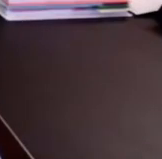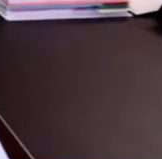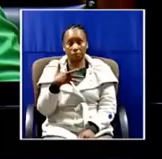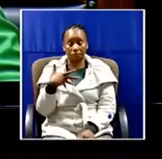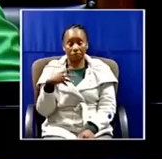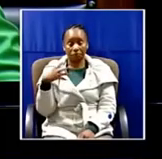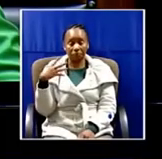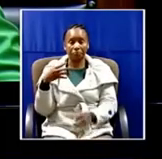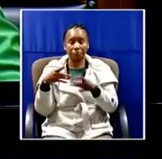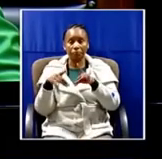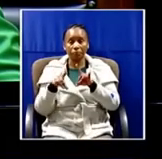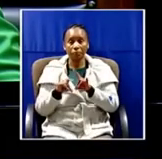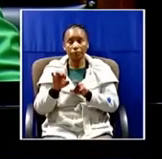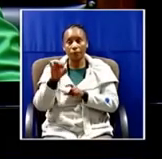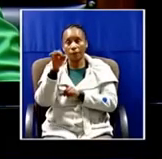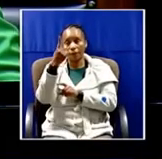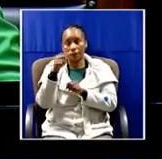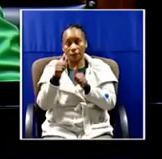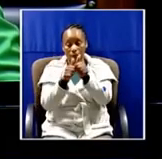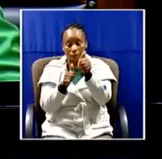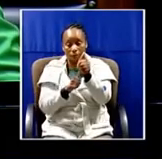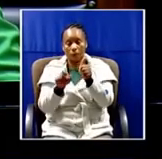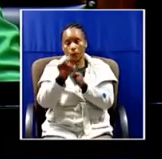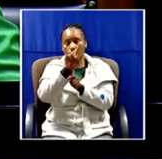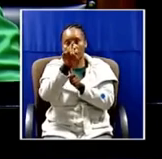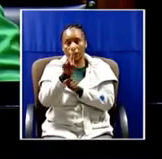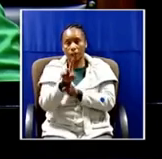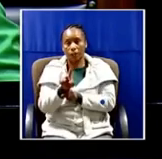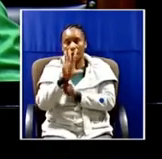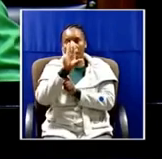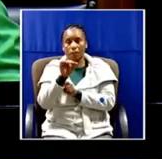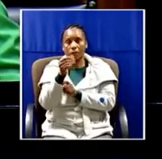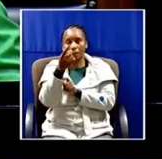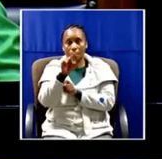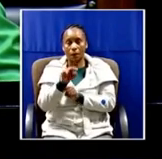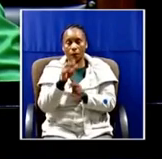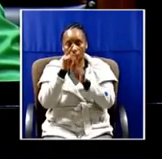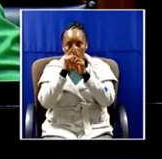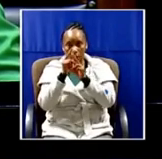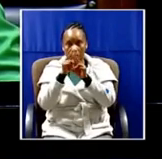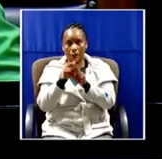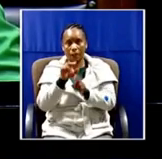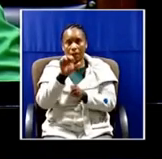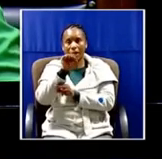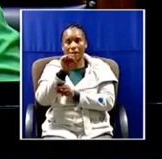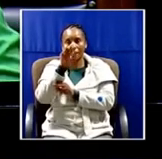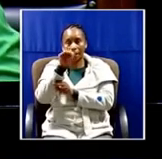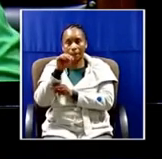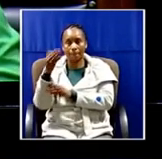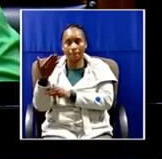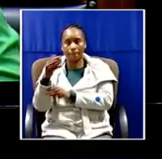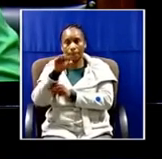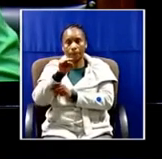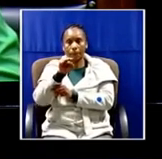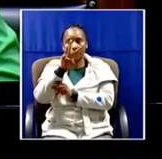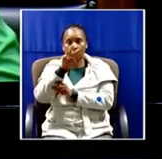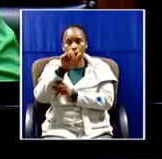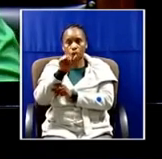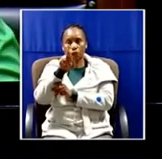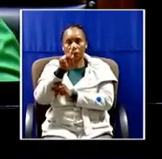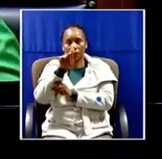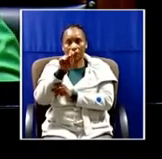The first supplementary question will be asked by the Honorable S.N. Swart through the virtual